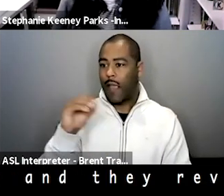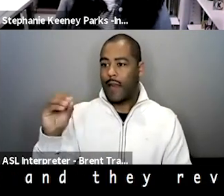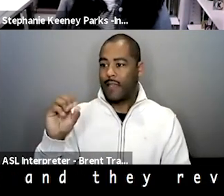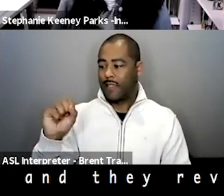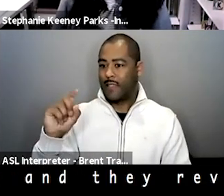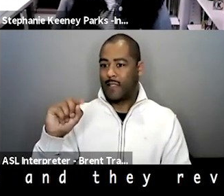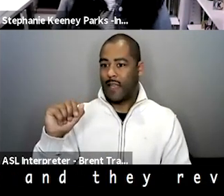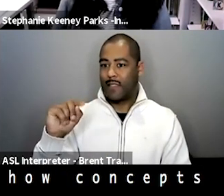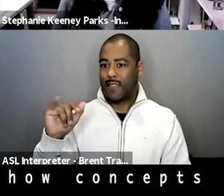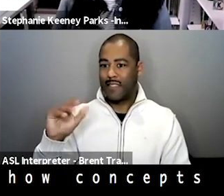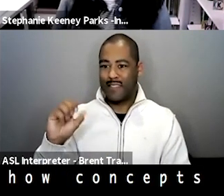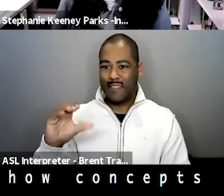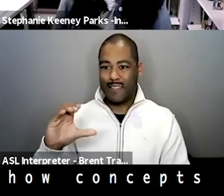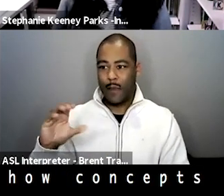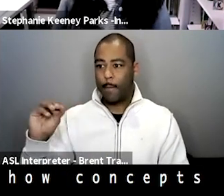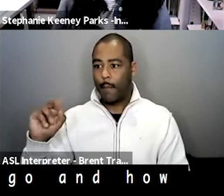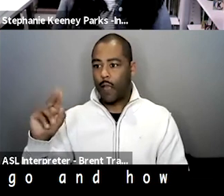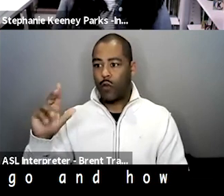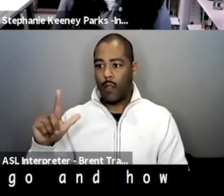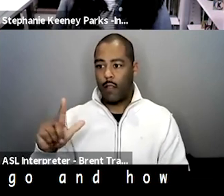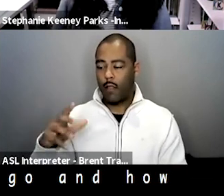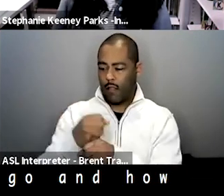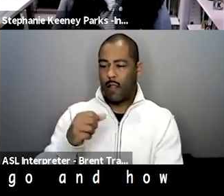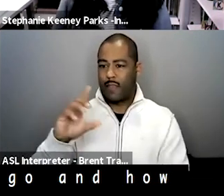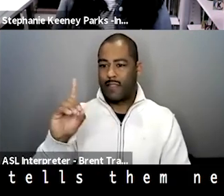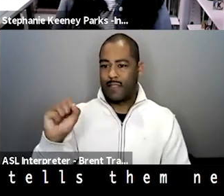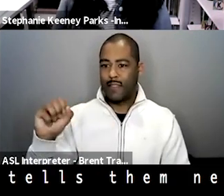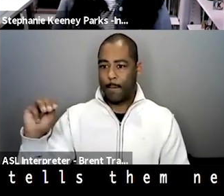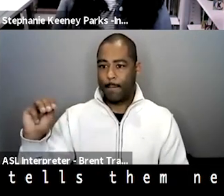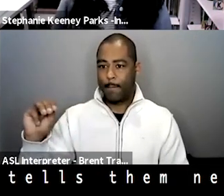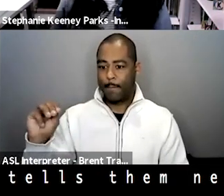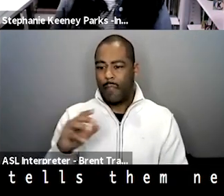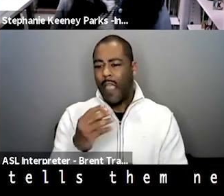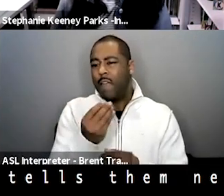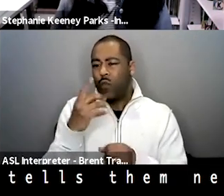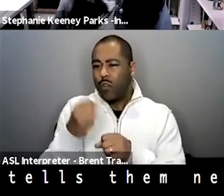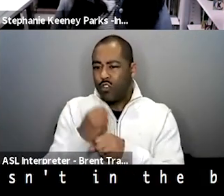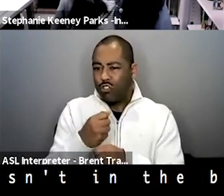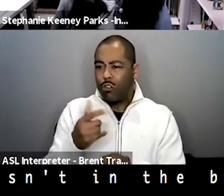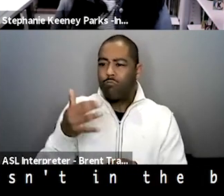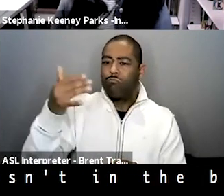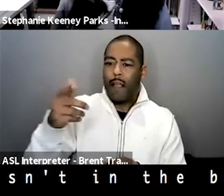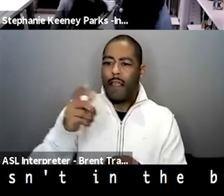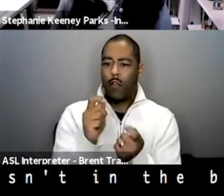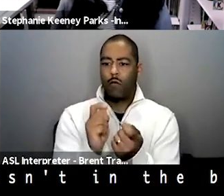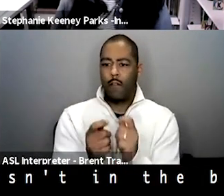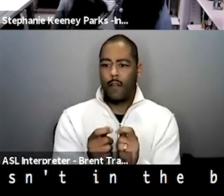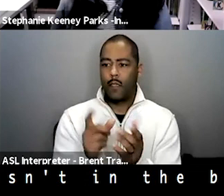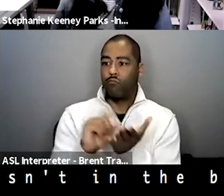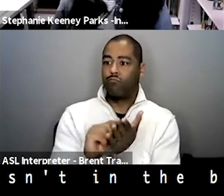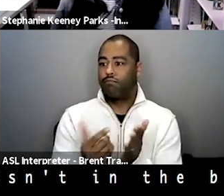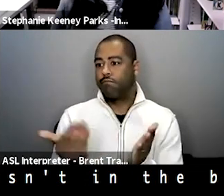And about every 6 to 10 years, they revise it. And they revise it based on how concepts come and go and how research tells them new things.